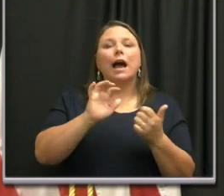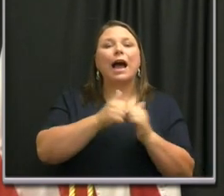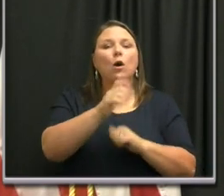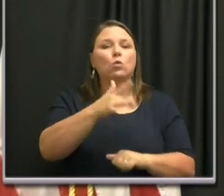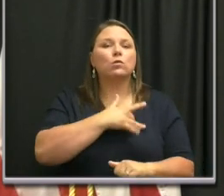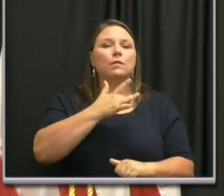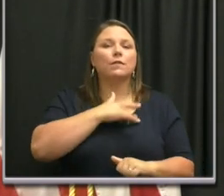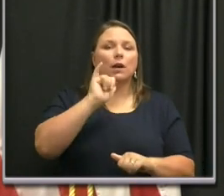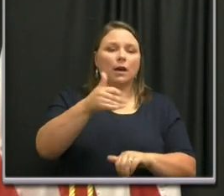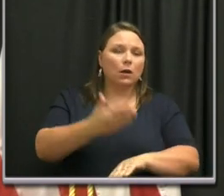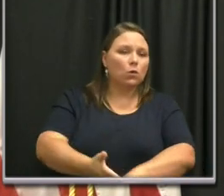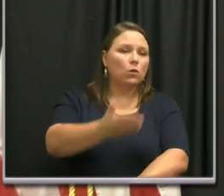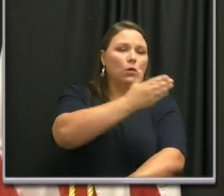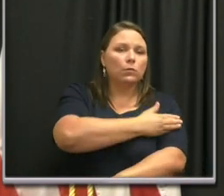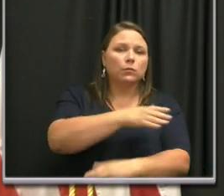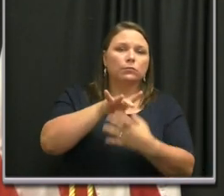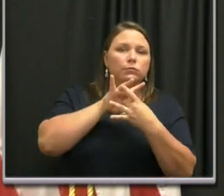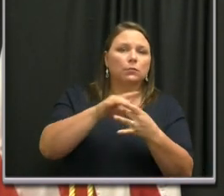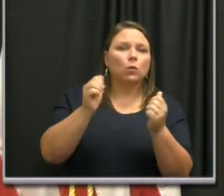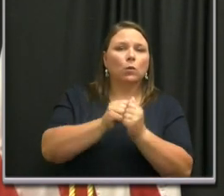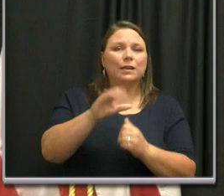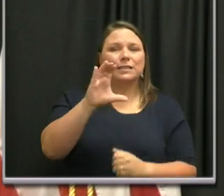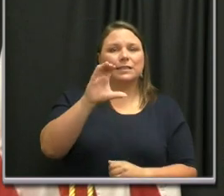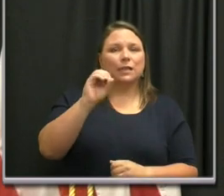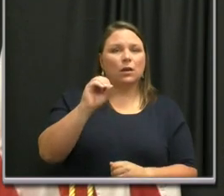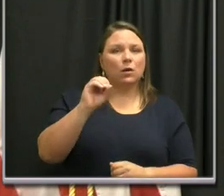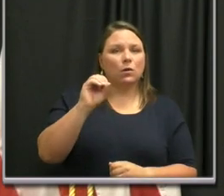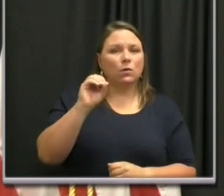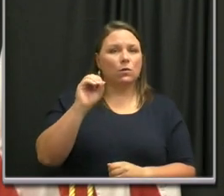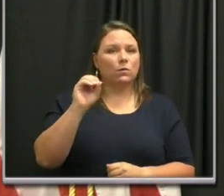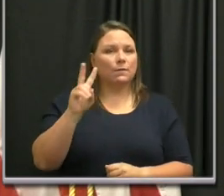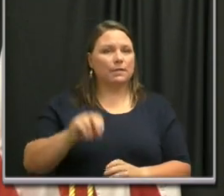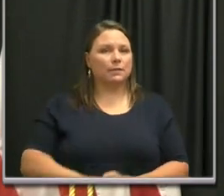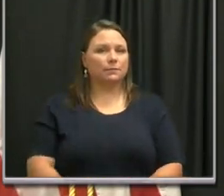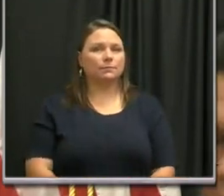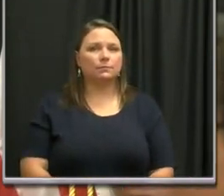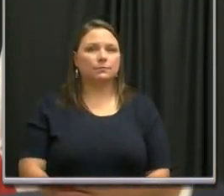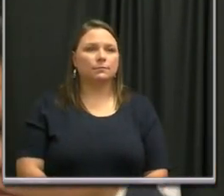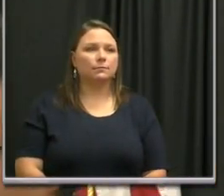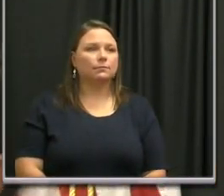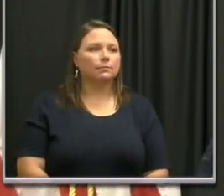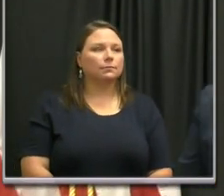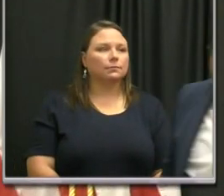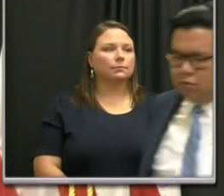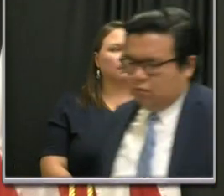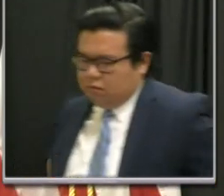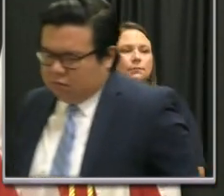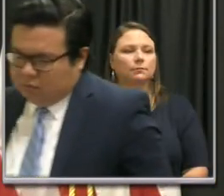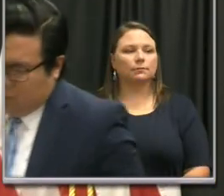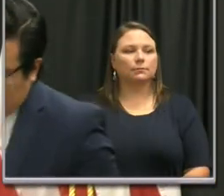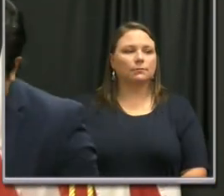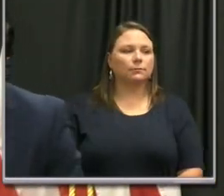improve relations with the COB? Thank you. Chief Anderson.